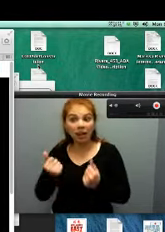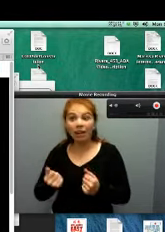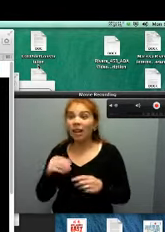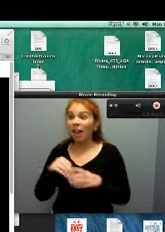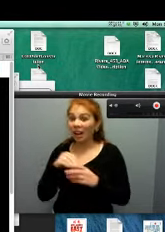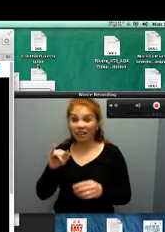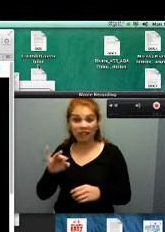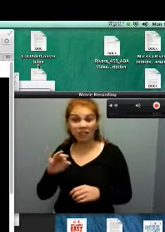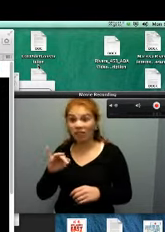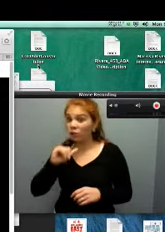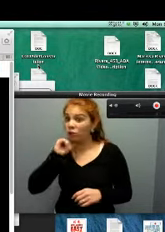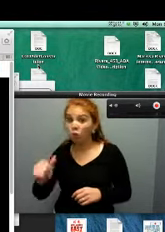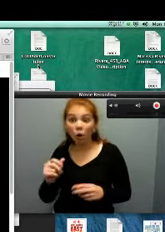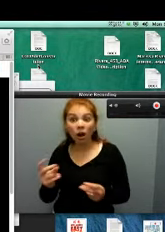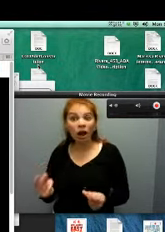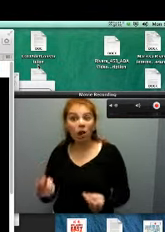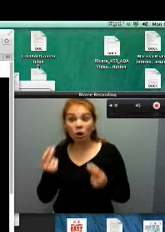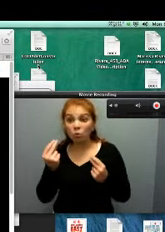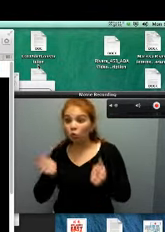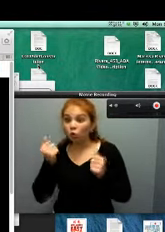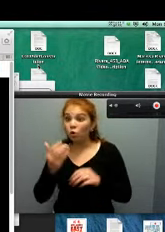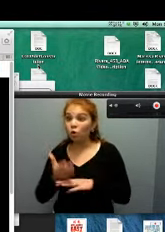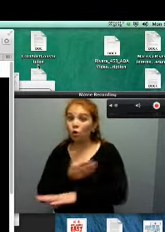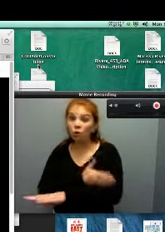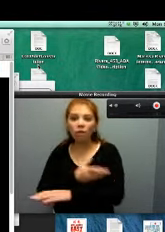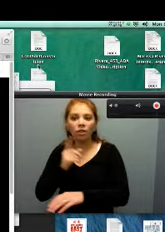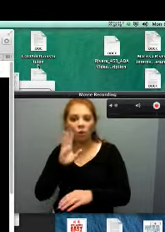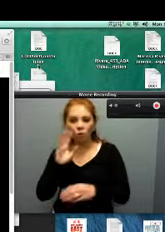don't improve, it will result in termination.